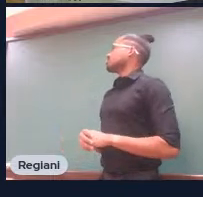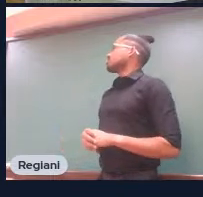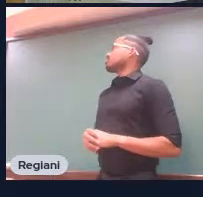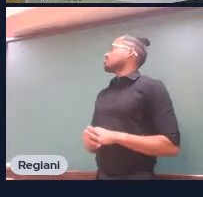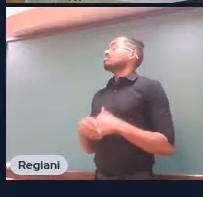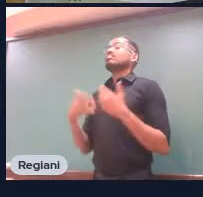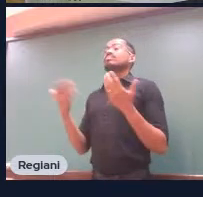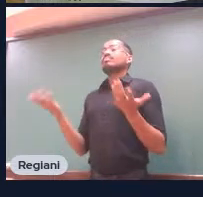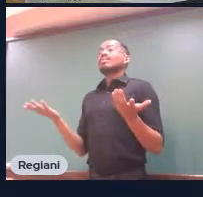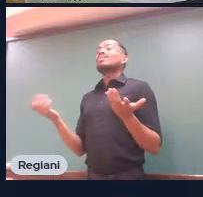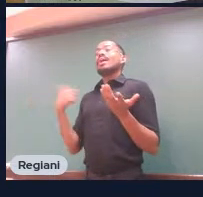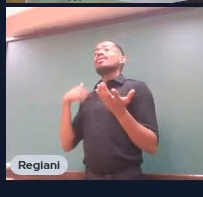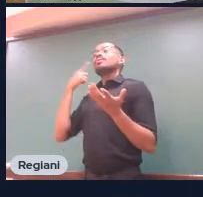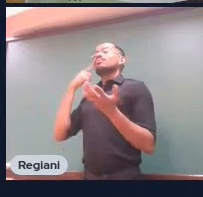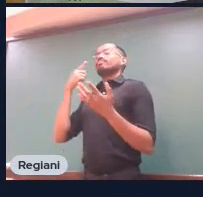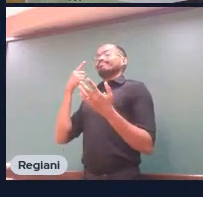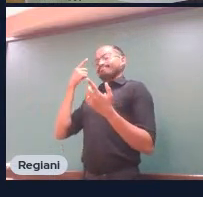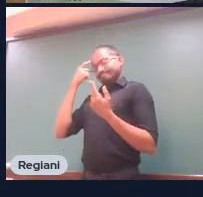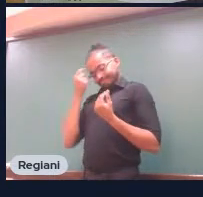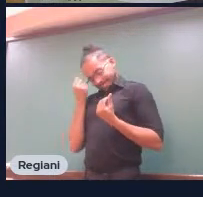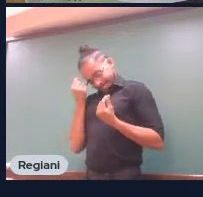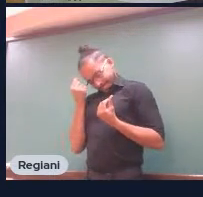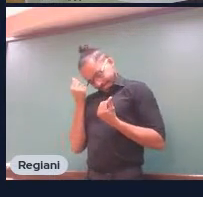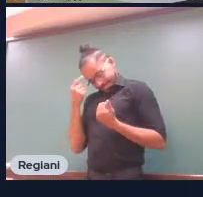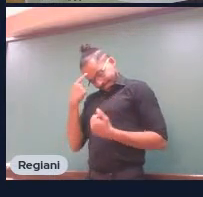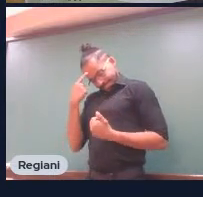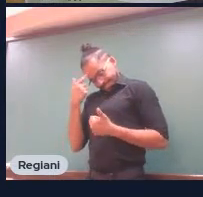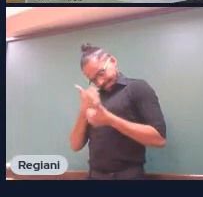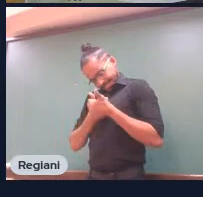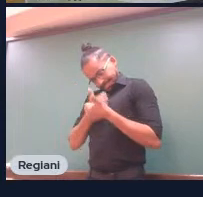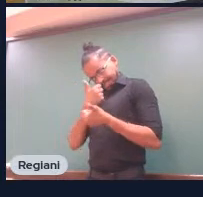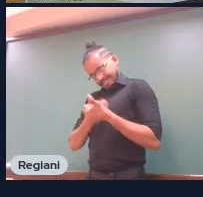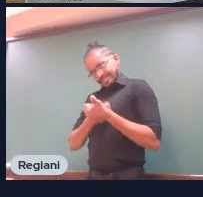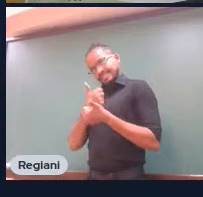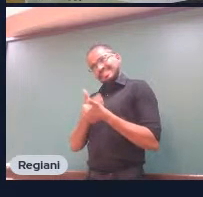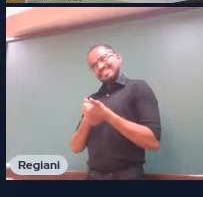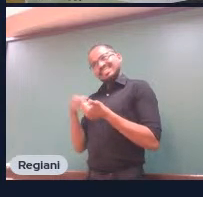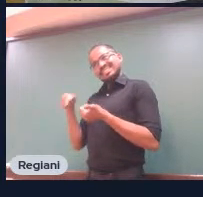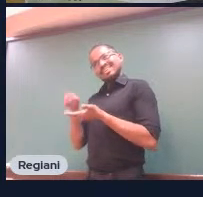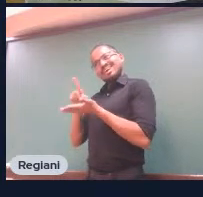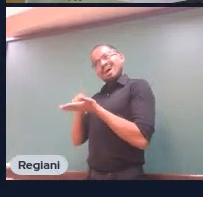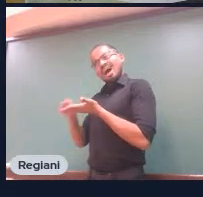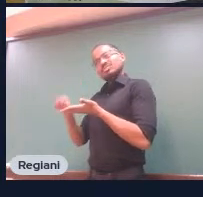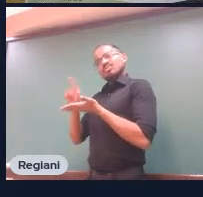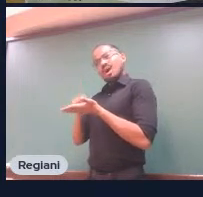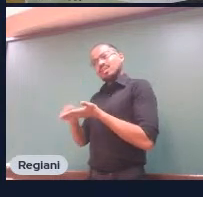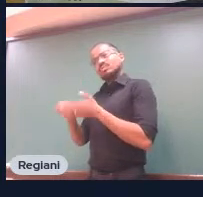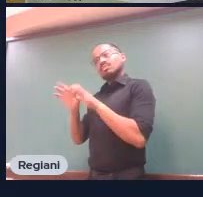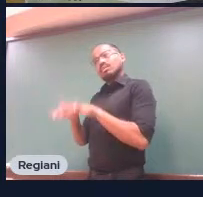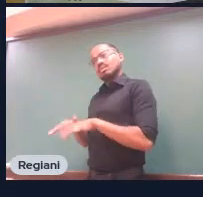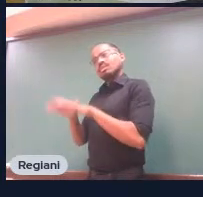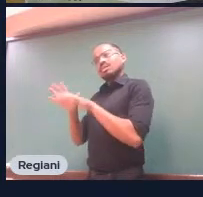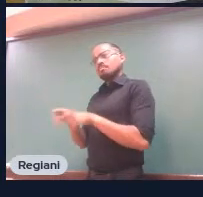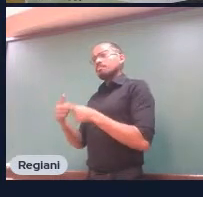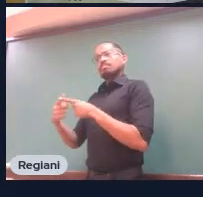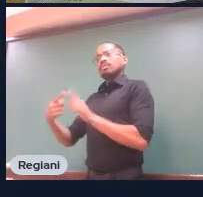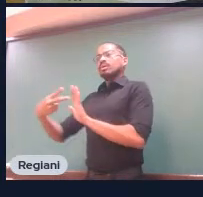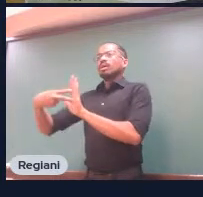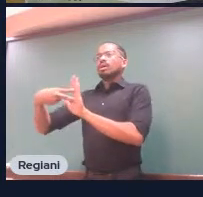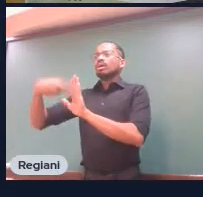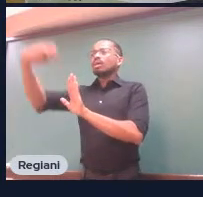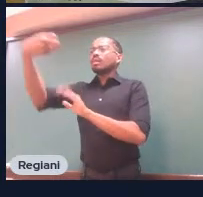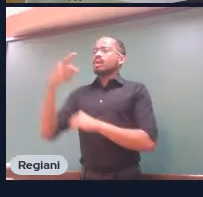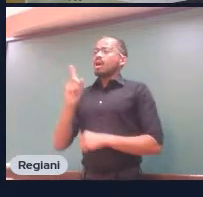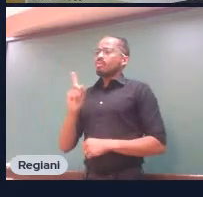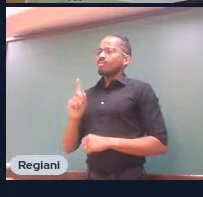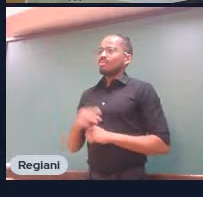And the question I keep asking myself is, are there articles that end up never being cited? So I